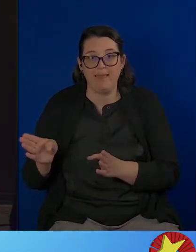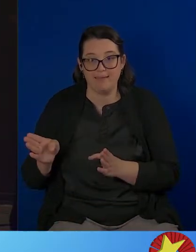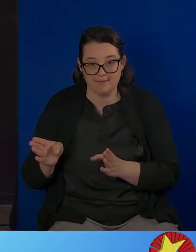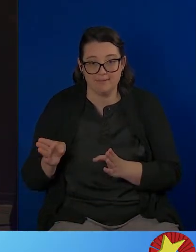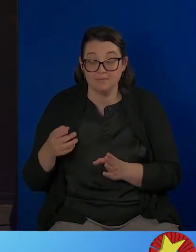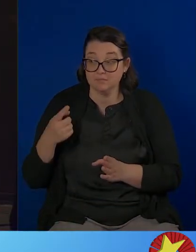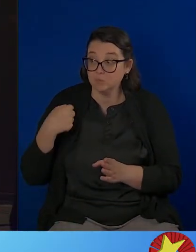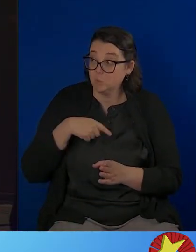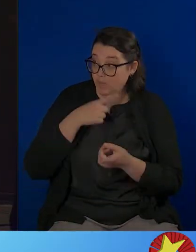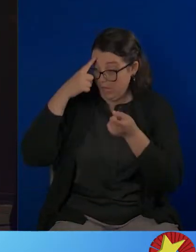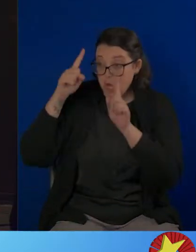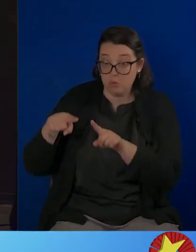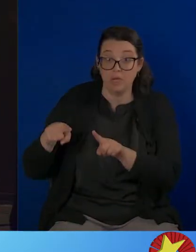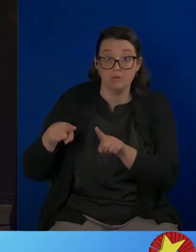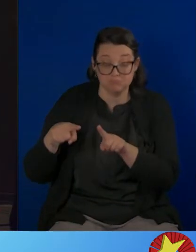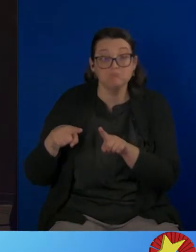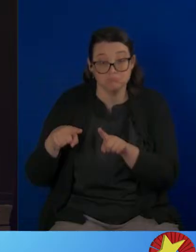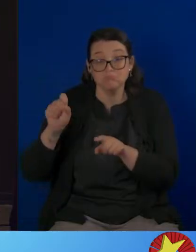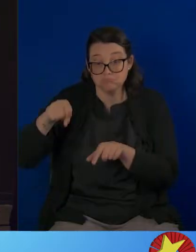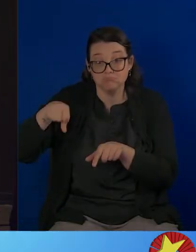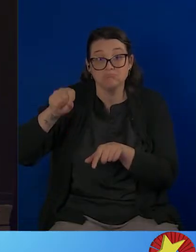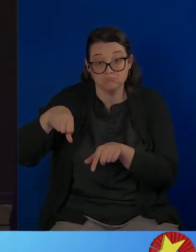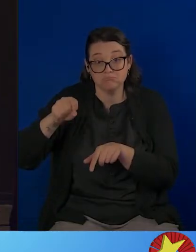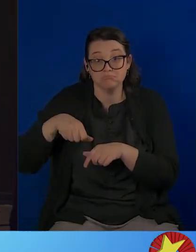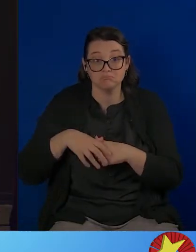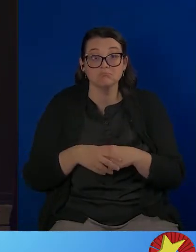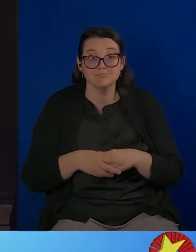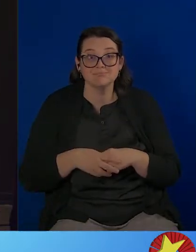We agreed with that finding.